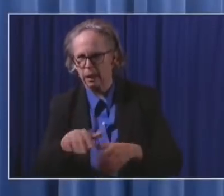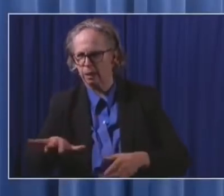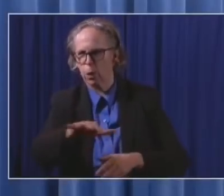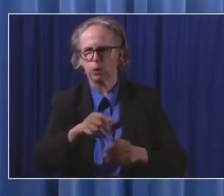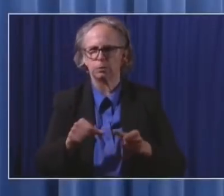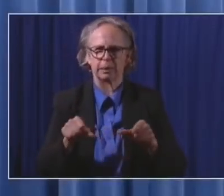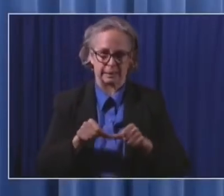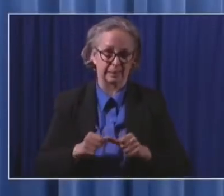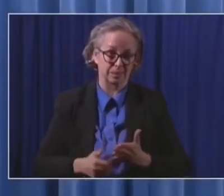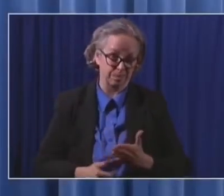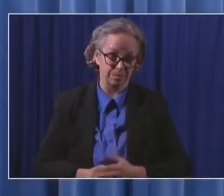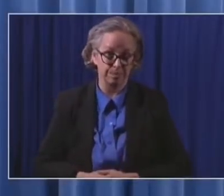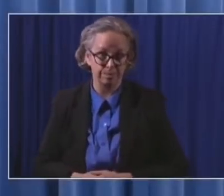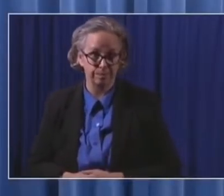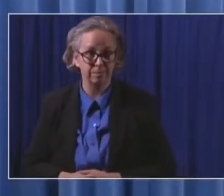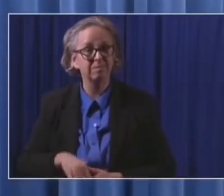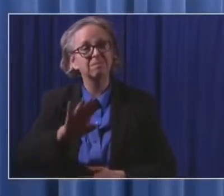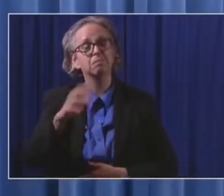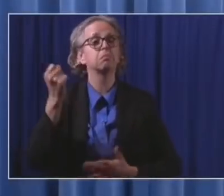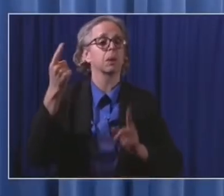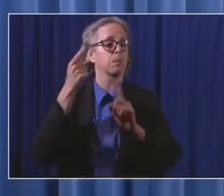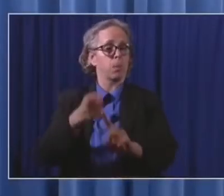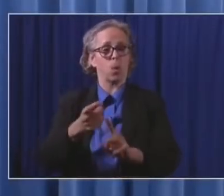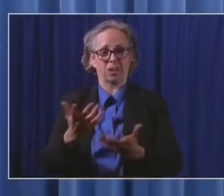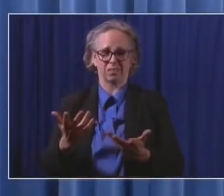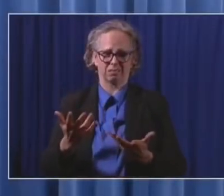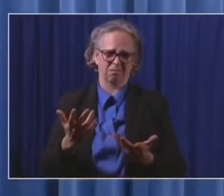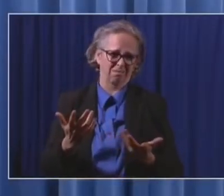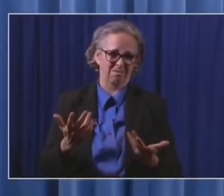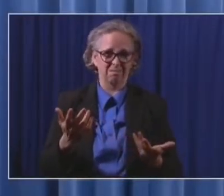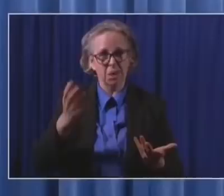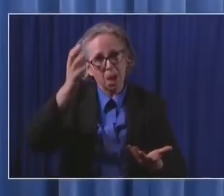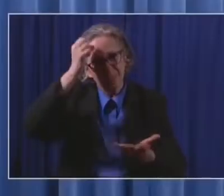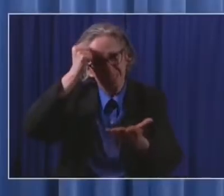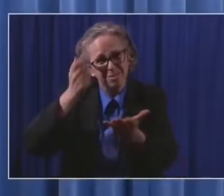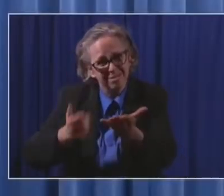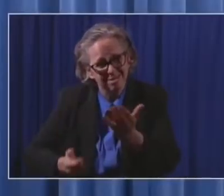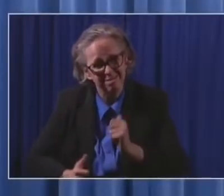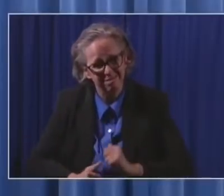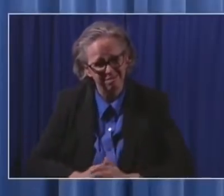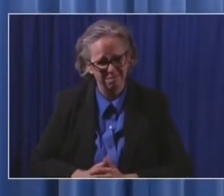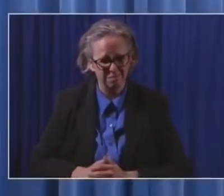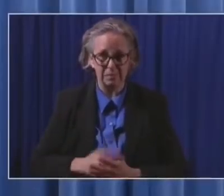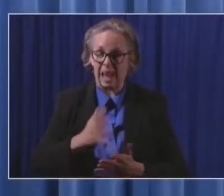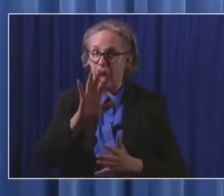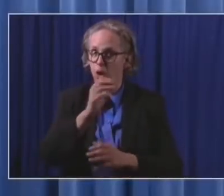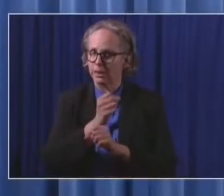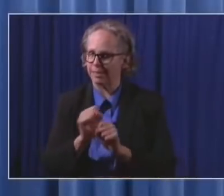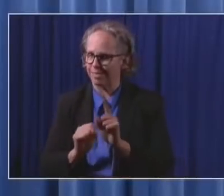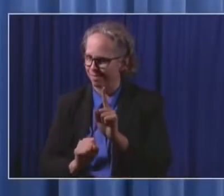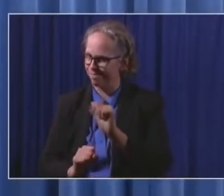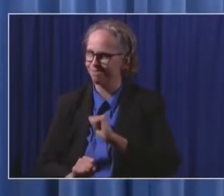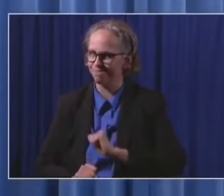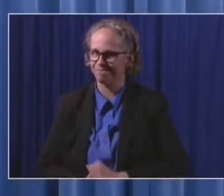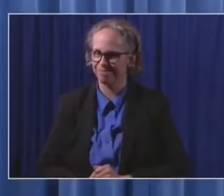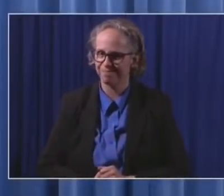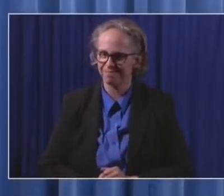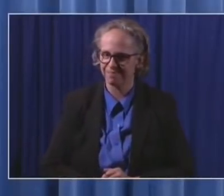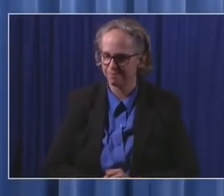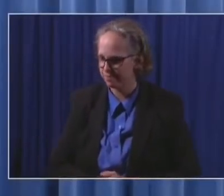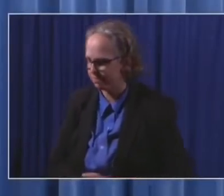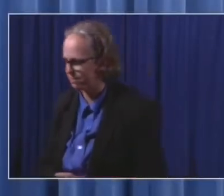most important thing is what you do there or what you don't do there. It's no different than anything else. It comes down to just